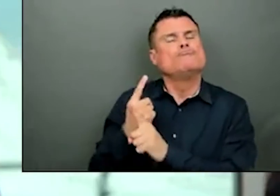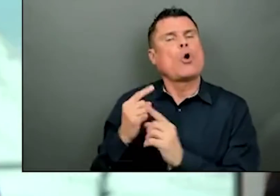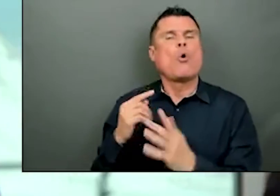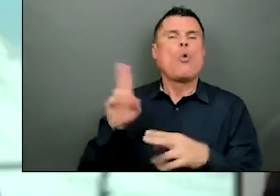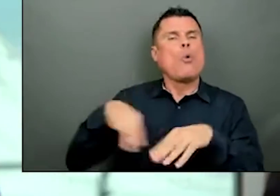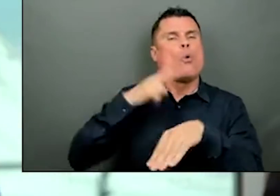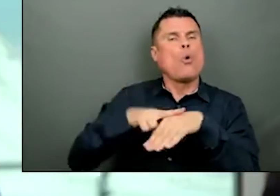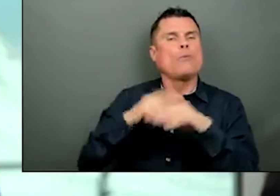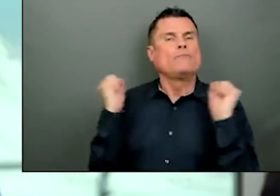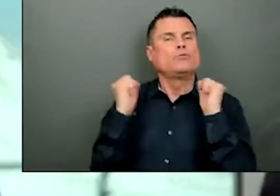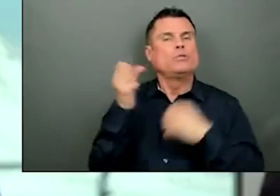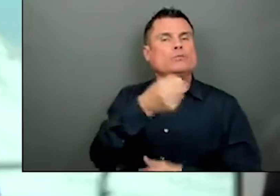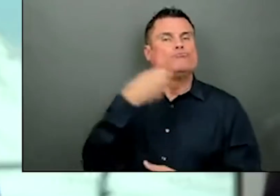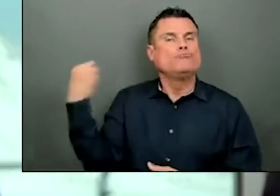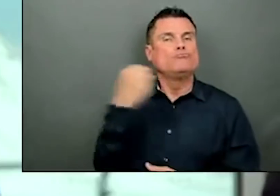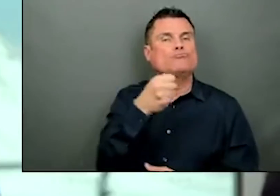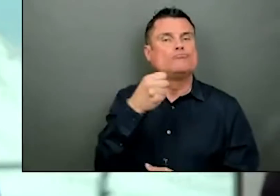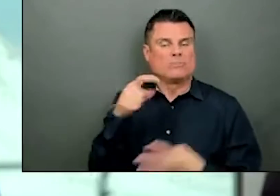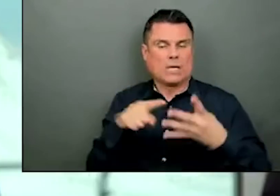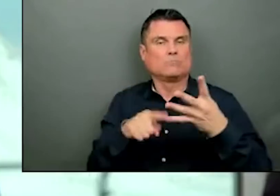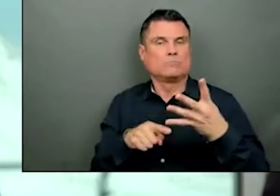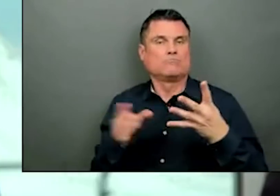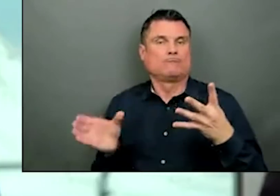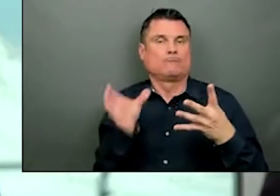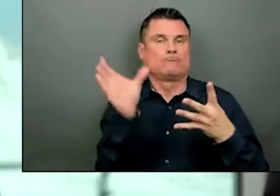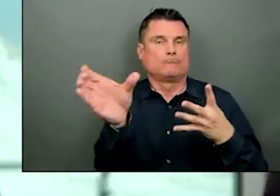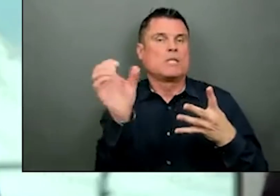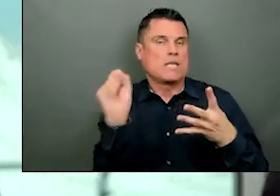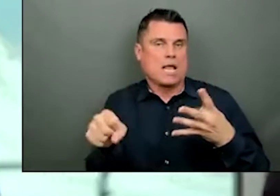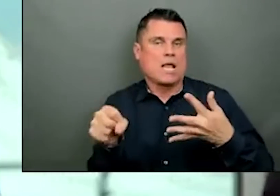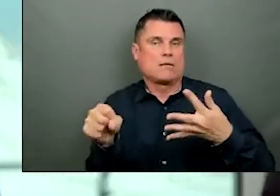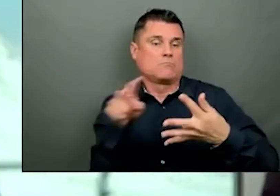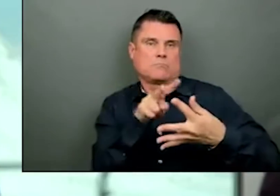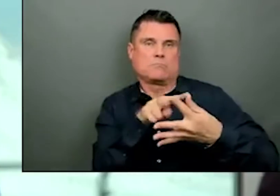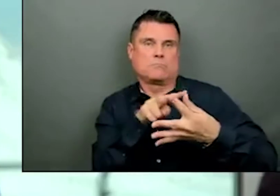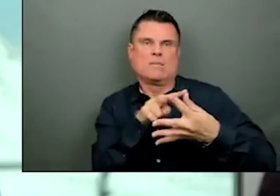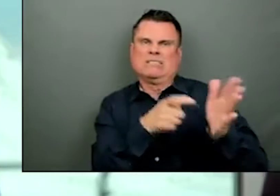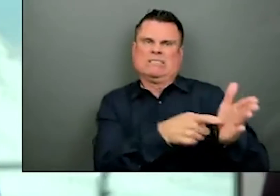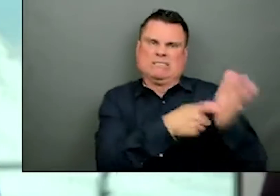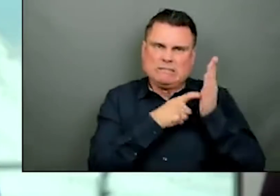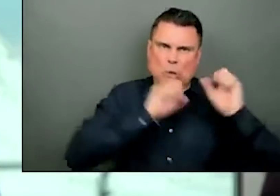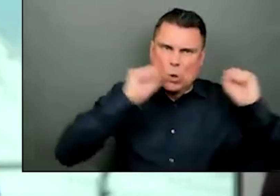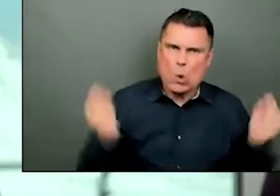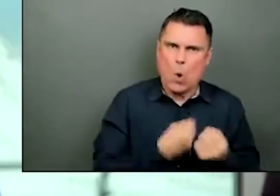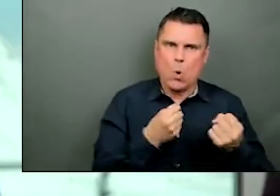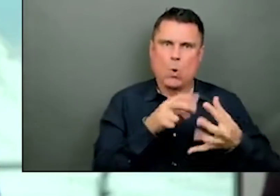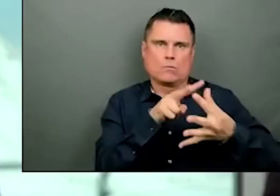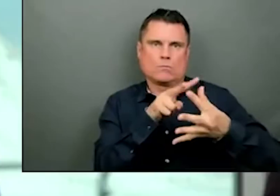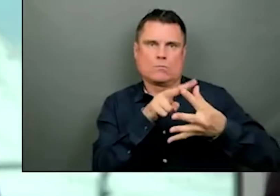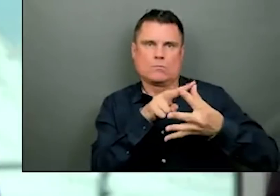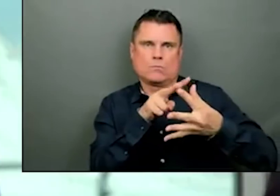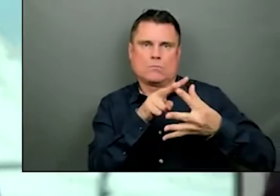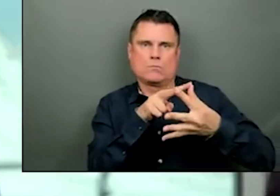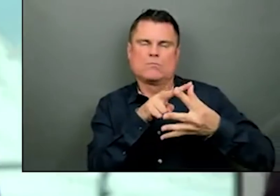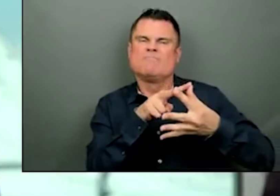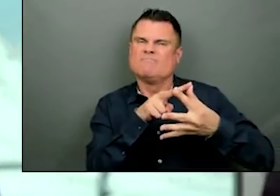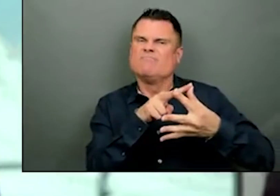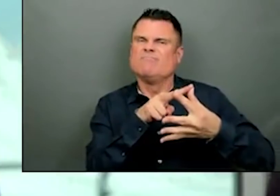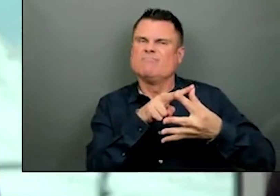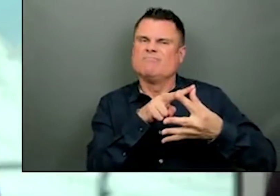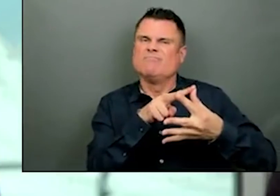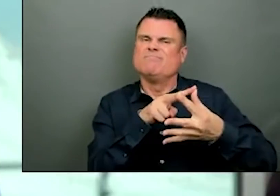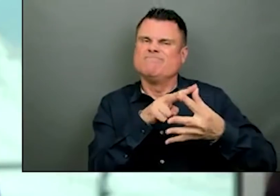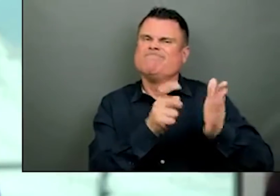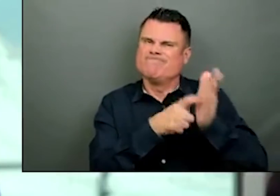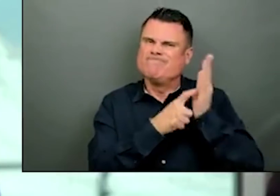BC CDC and Immunize BC website. There's much detailed information there for everybody about these vaccines, about who